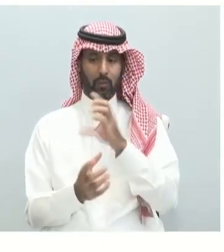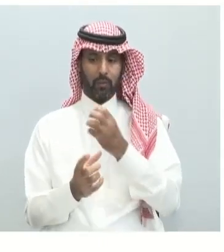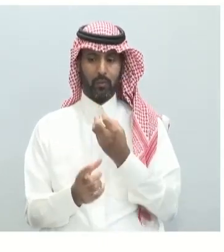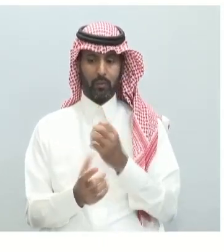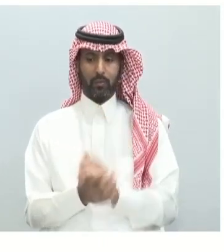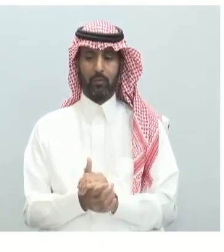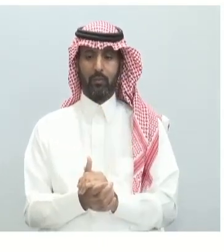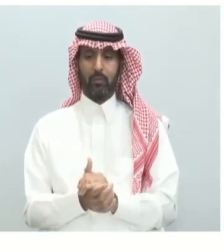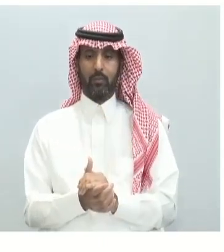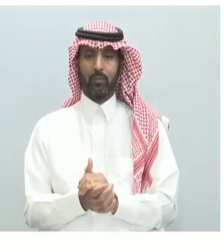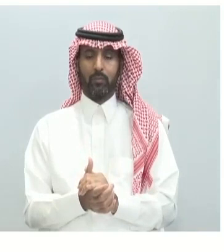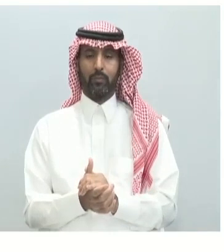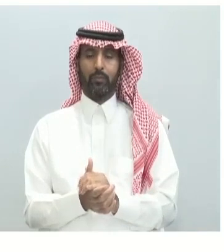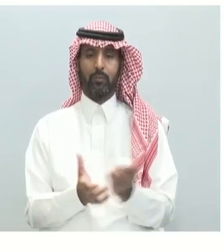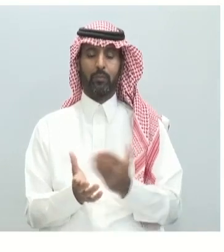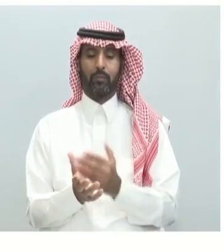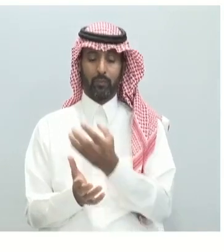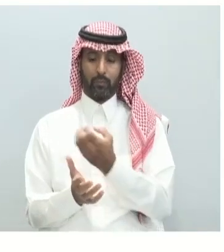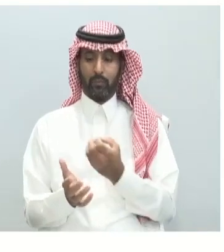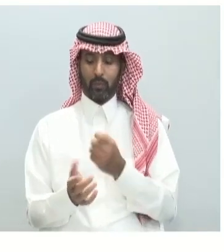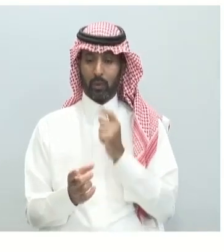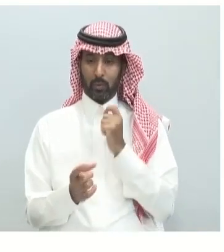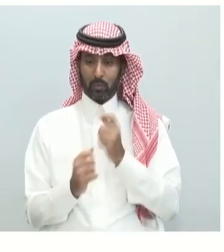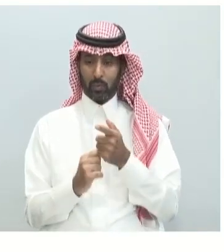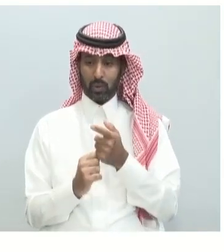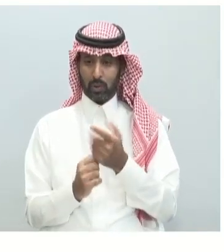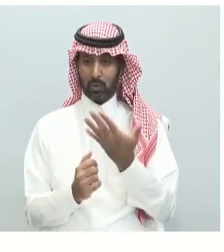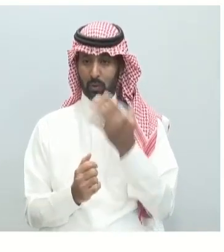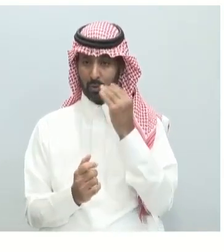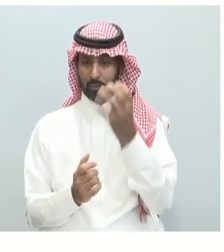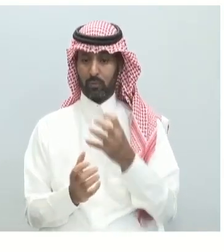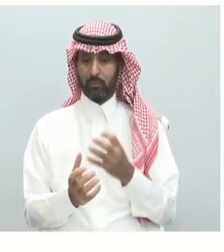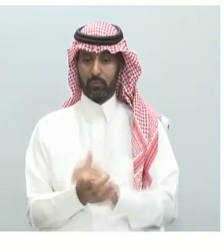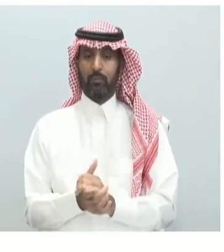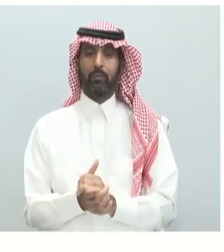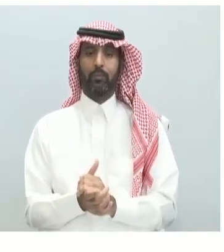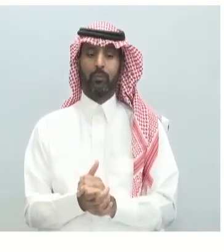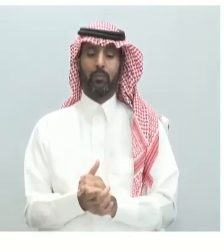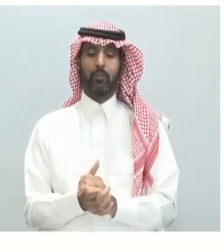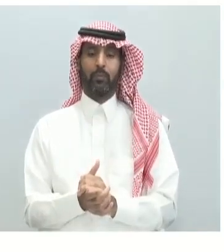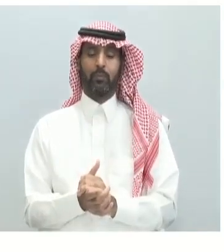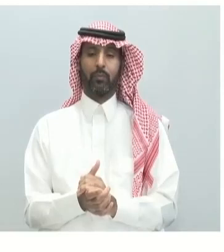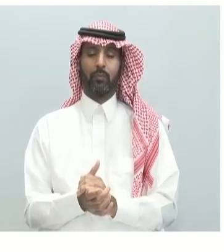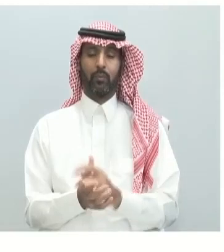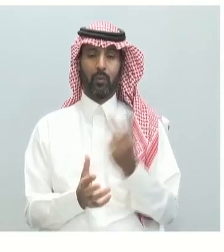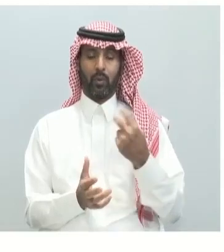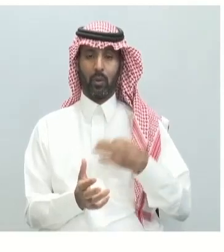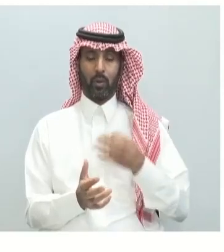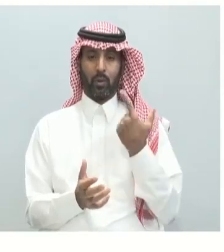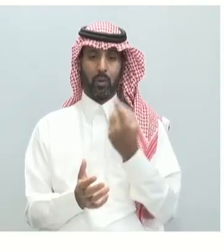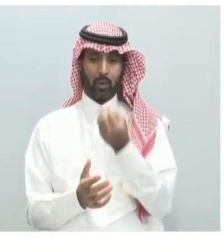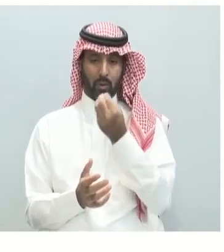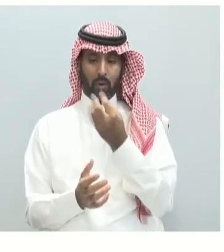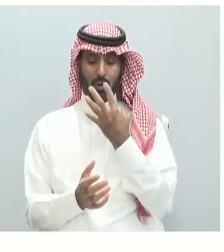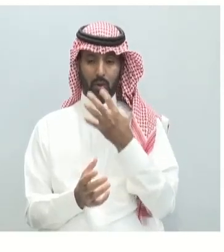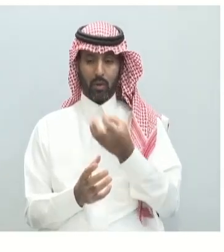it directly from the farm. They get to eat the freshest produce possible. The second advantage for the consumer,